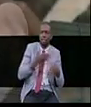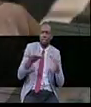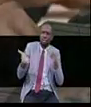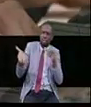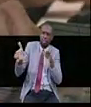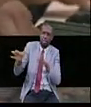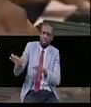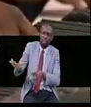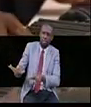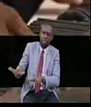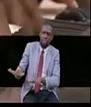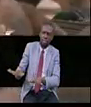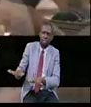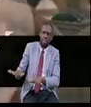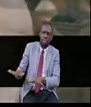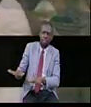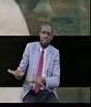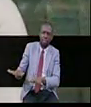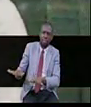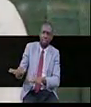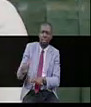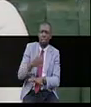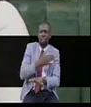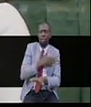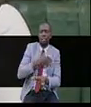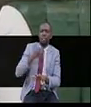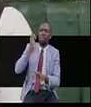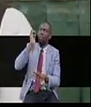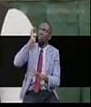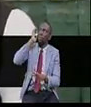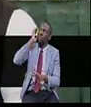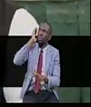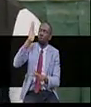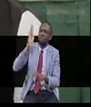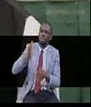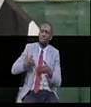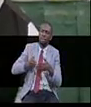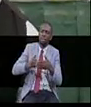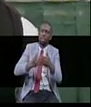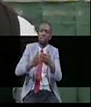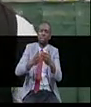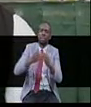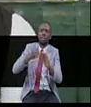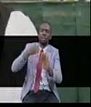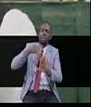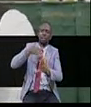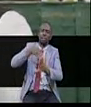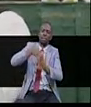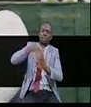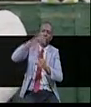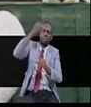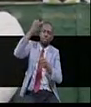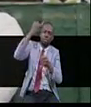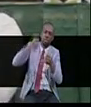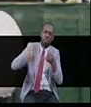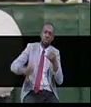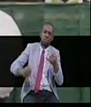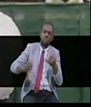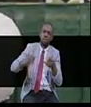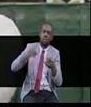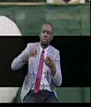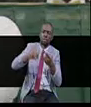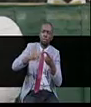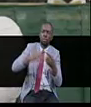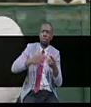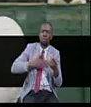darkness and death, and will lead at last to